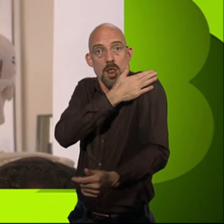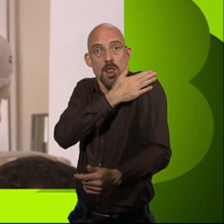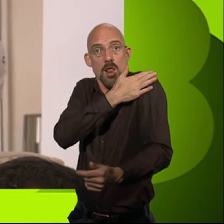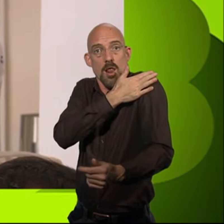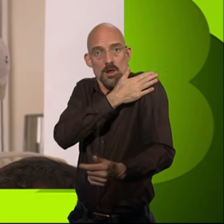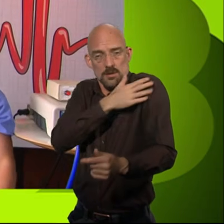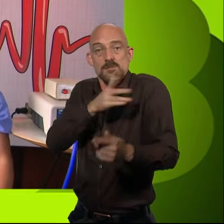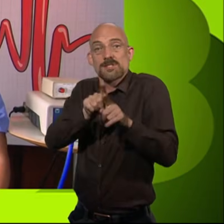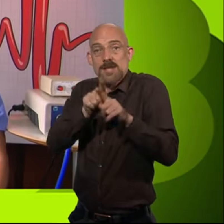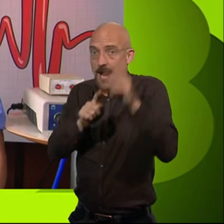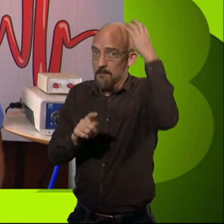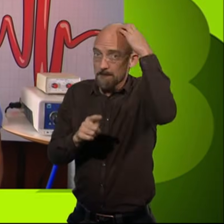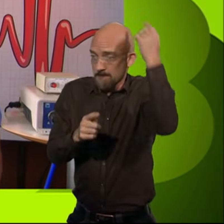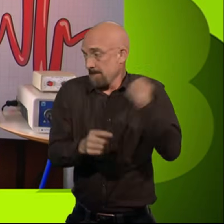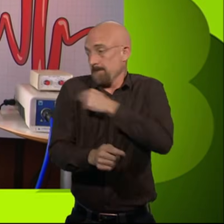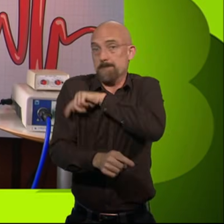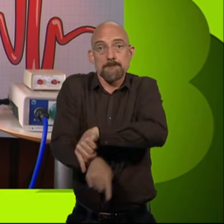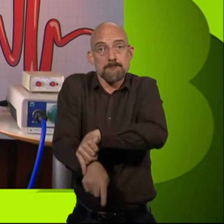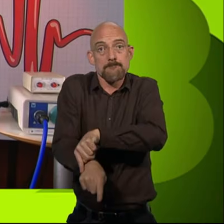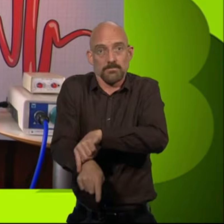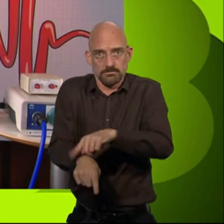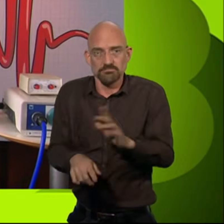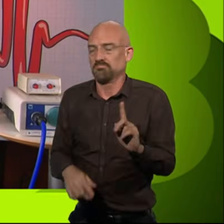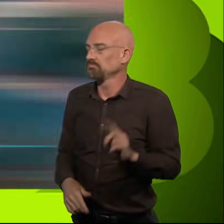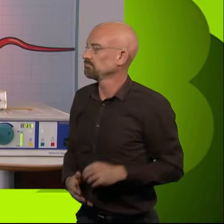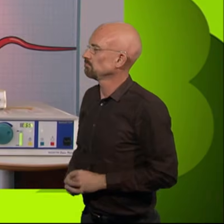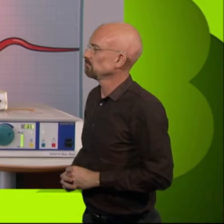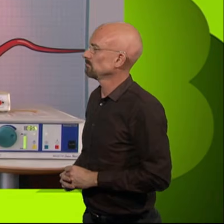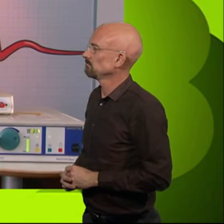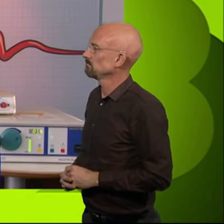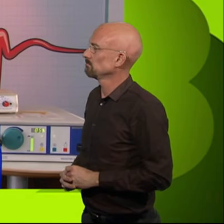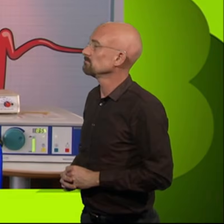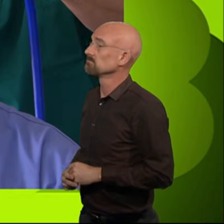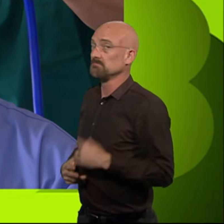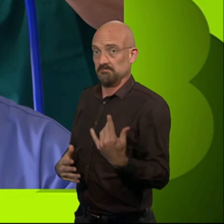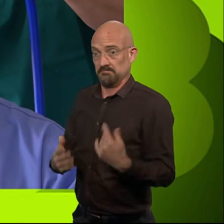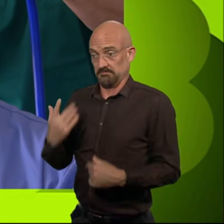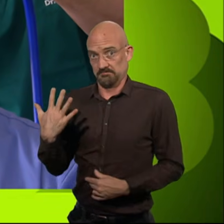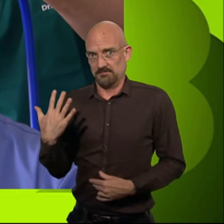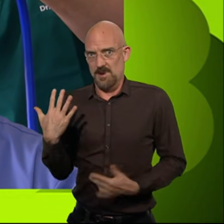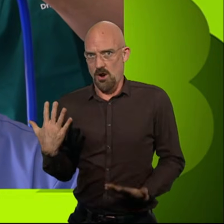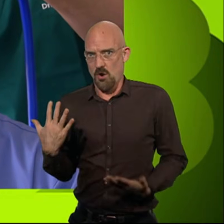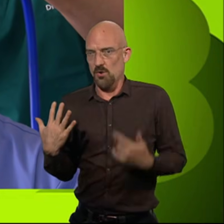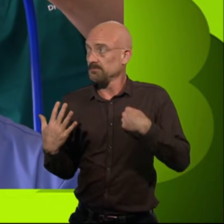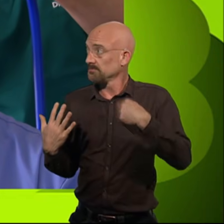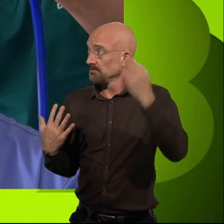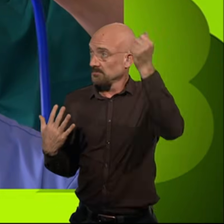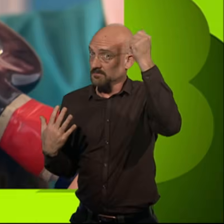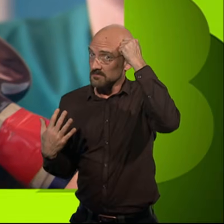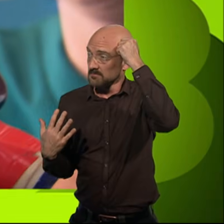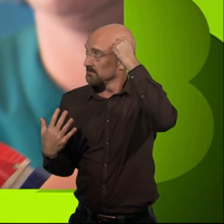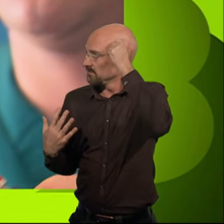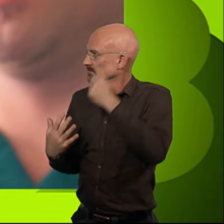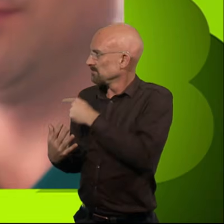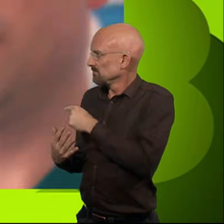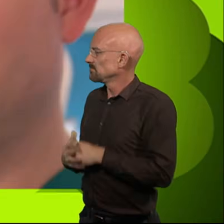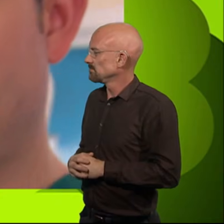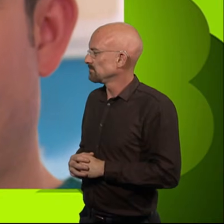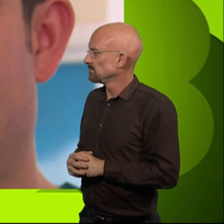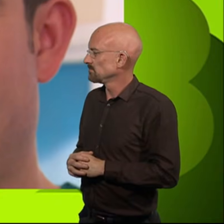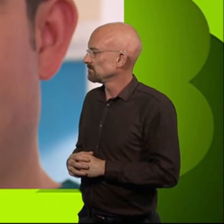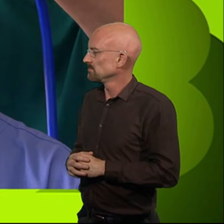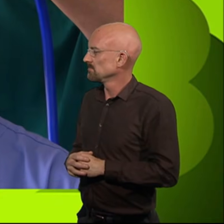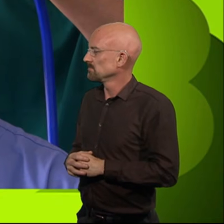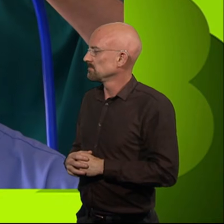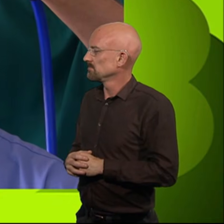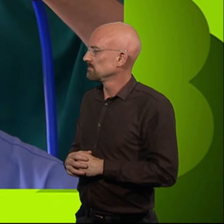body and vice versa. So let's now try it on the other side. And you ready? Go. So now I'm interfering with the left side of Chris's